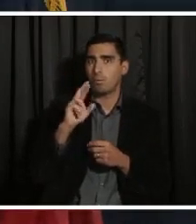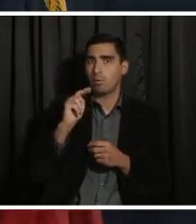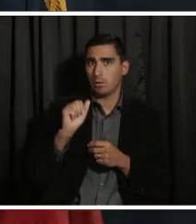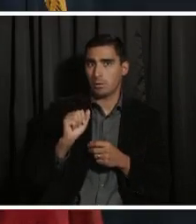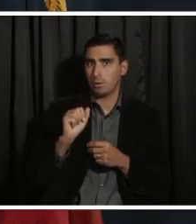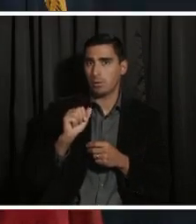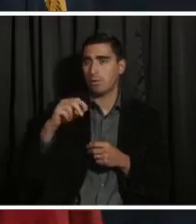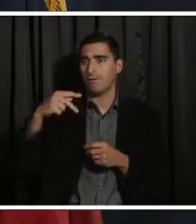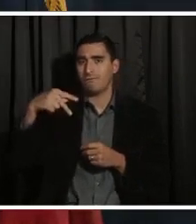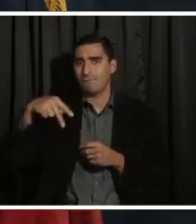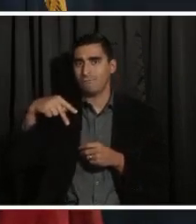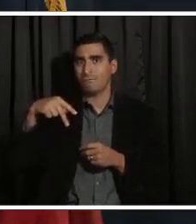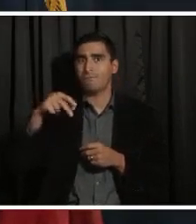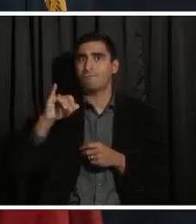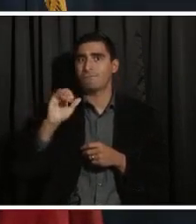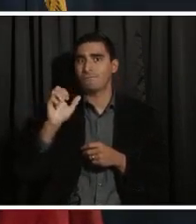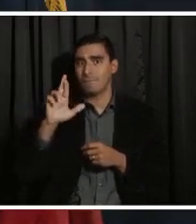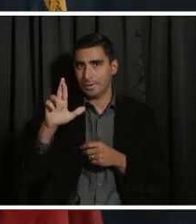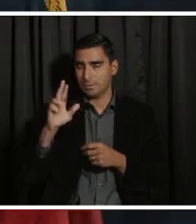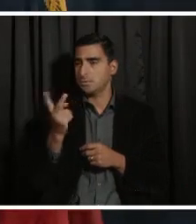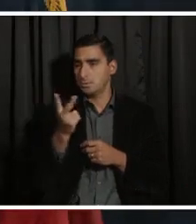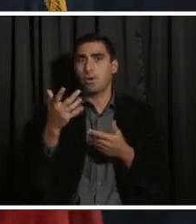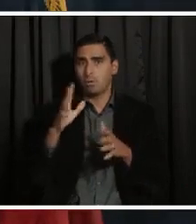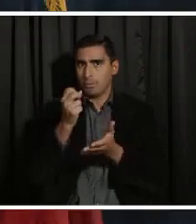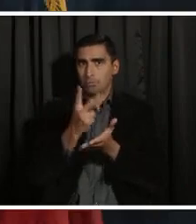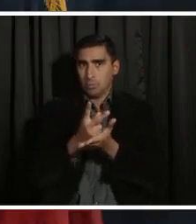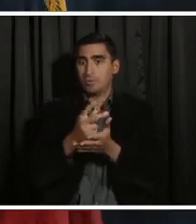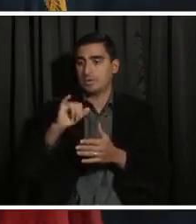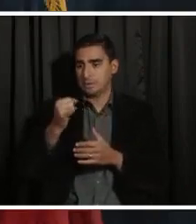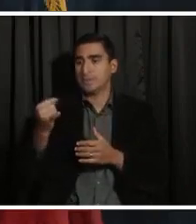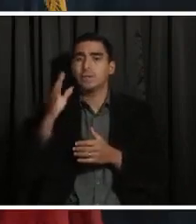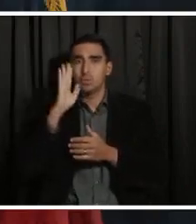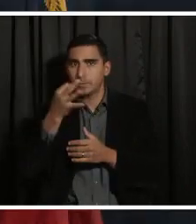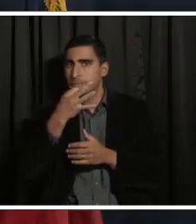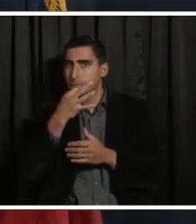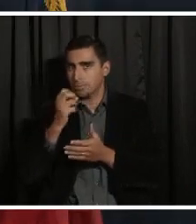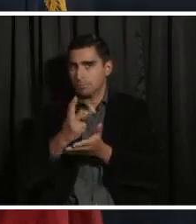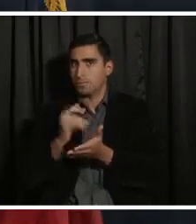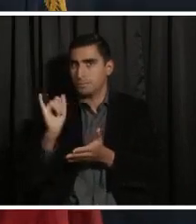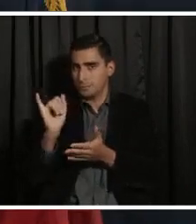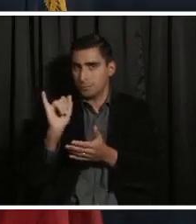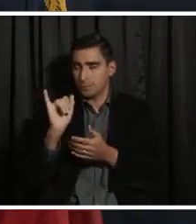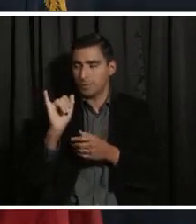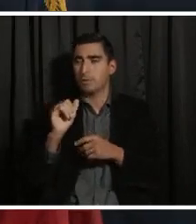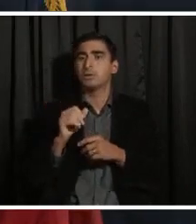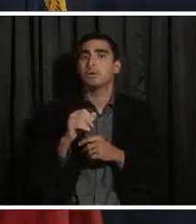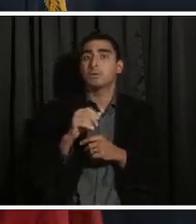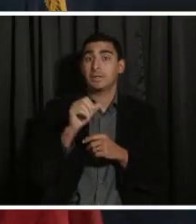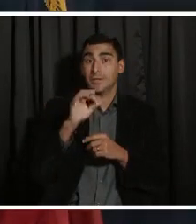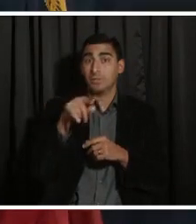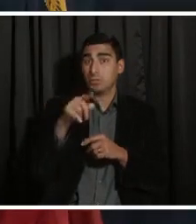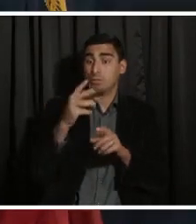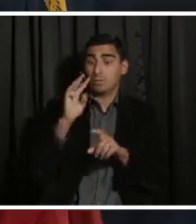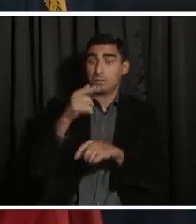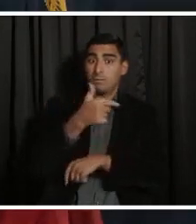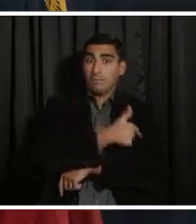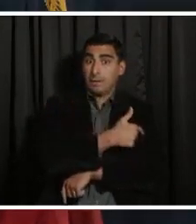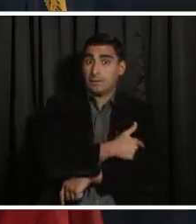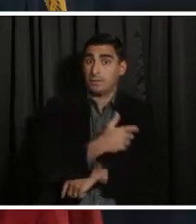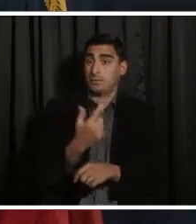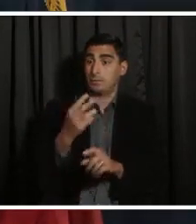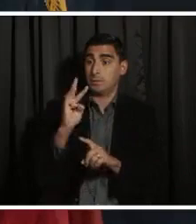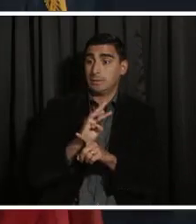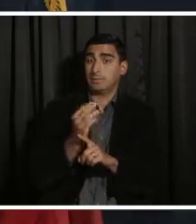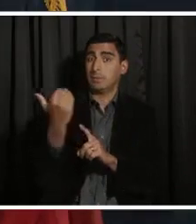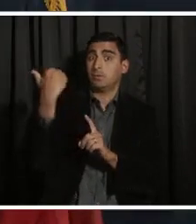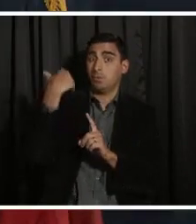two. We're expecting those will be available for everybody in the case of Moderna and Pfizer that got vaccinated 6 months ago. And really everybody